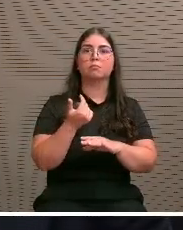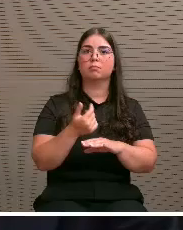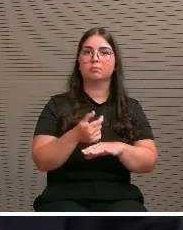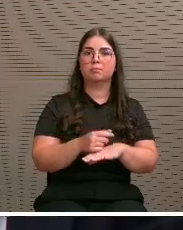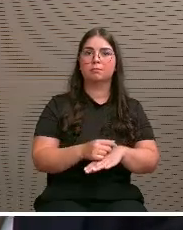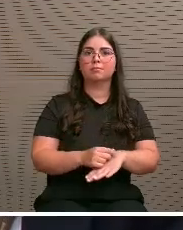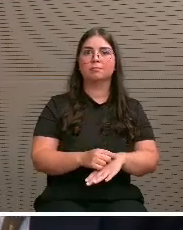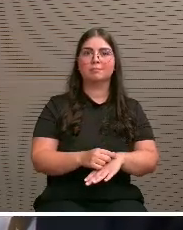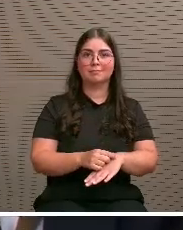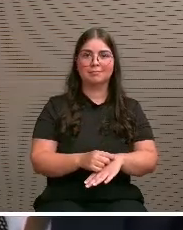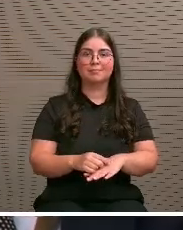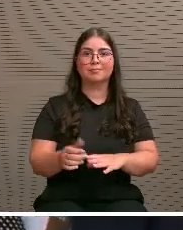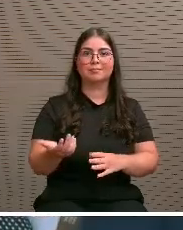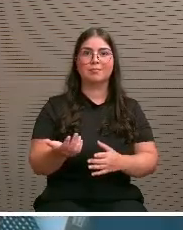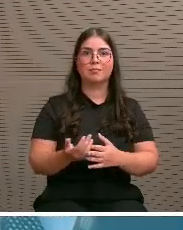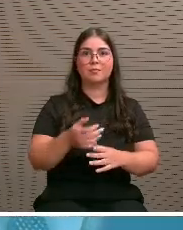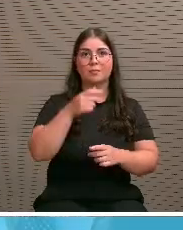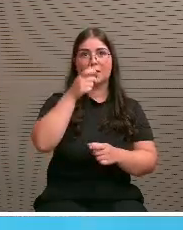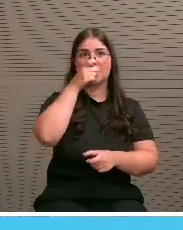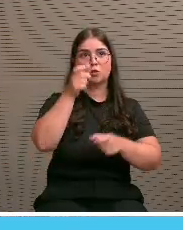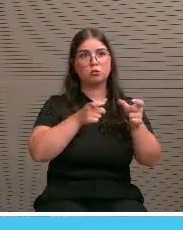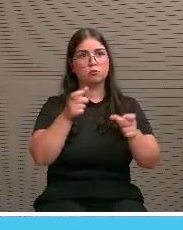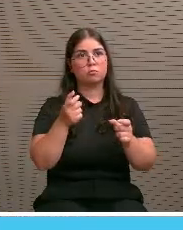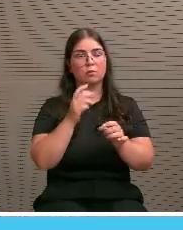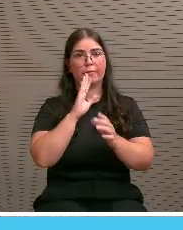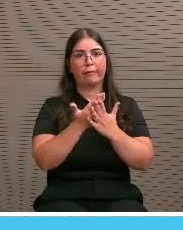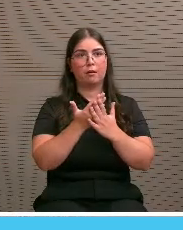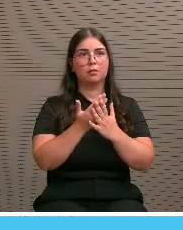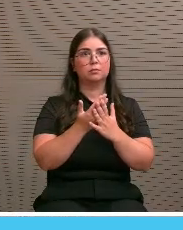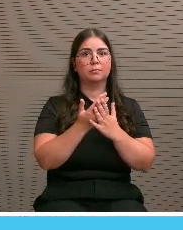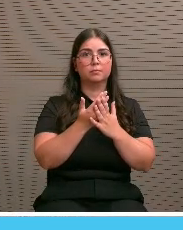the producers to make cheese and wine and bread.